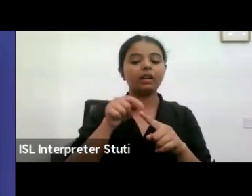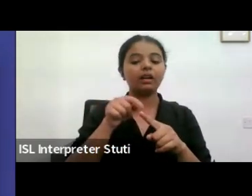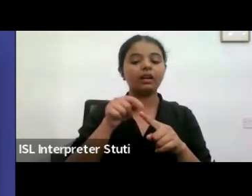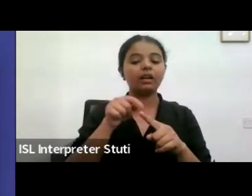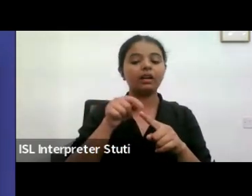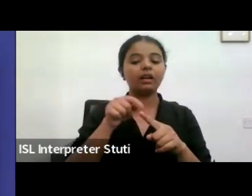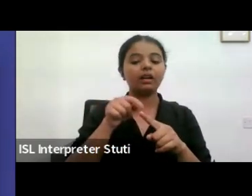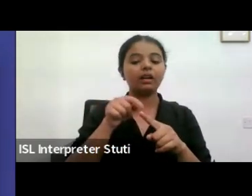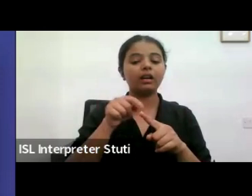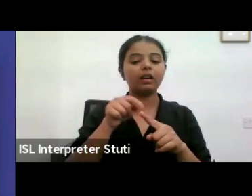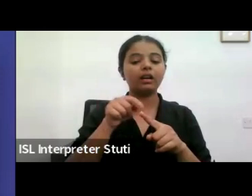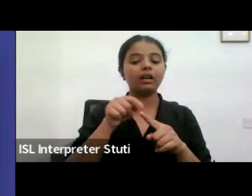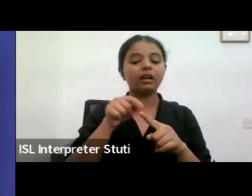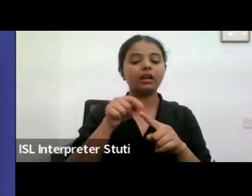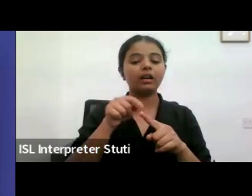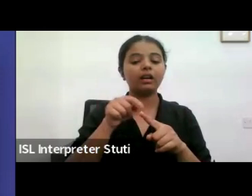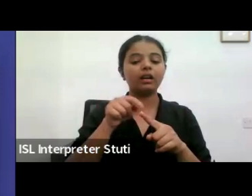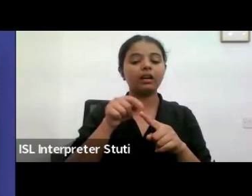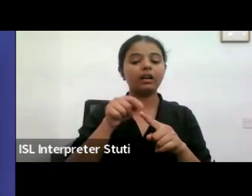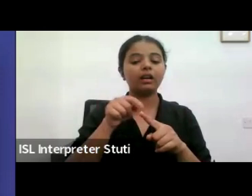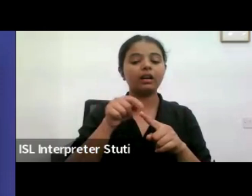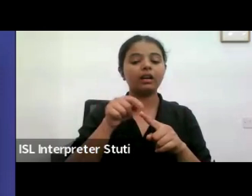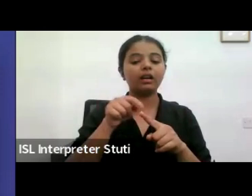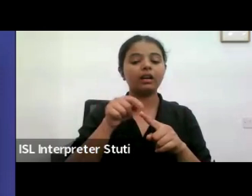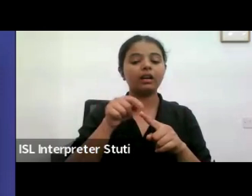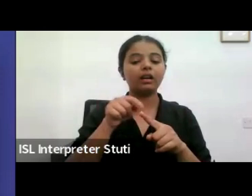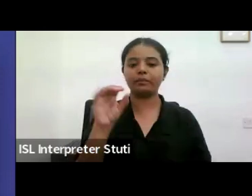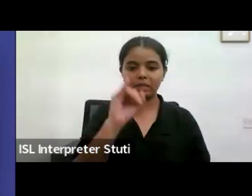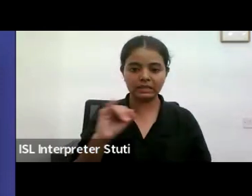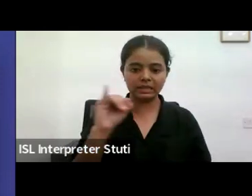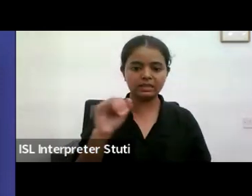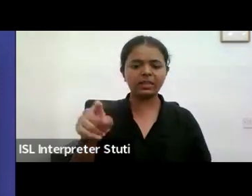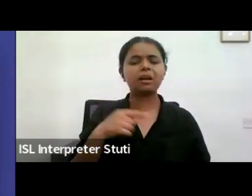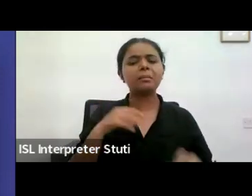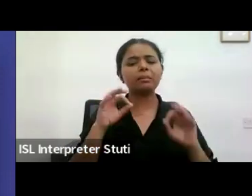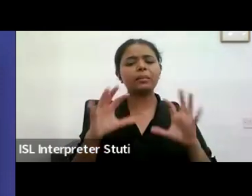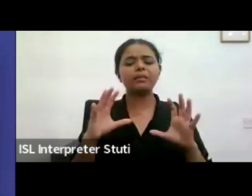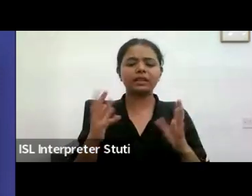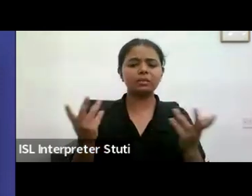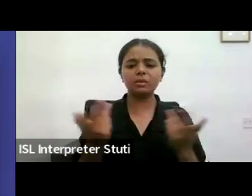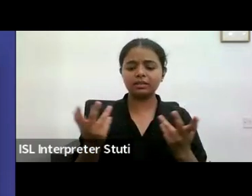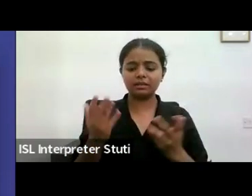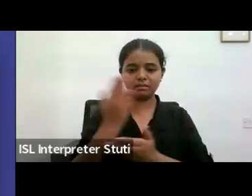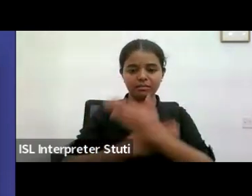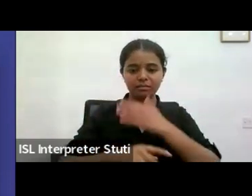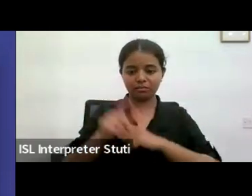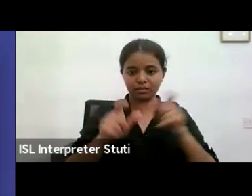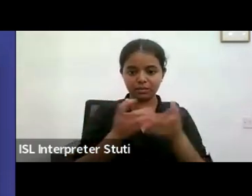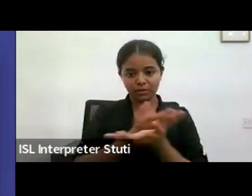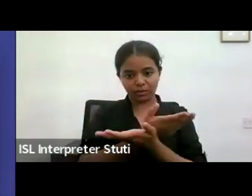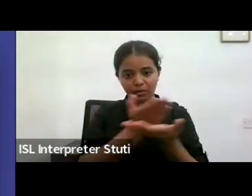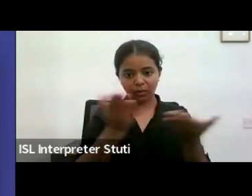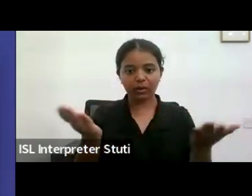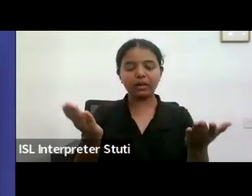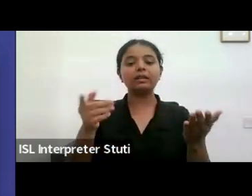in 2006. And it's a very unique convention because people with disabilities were at the center